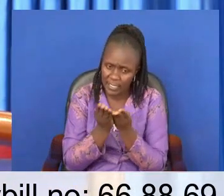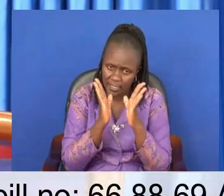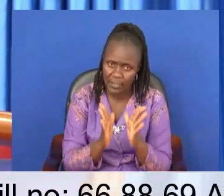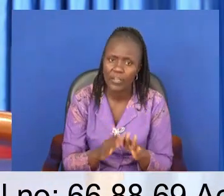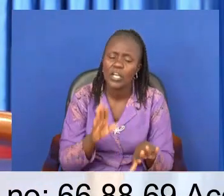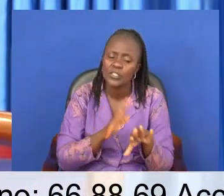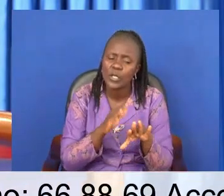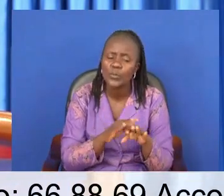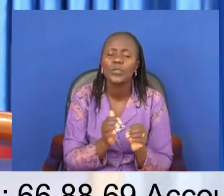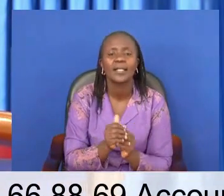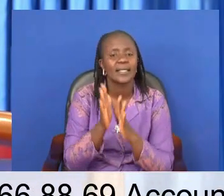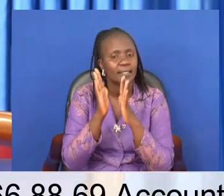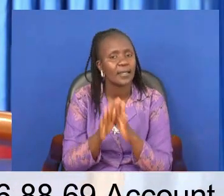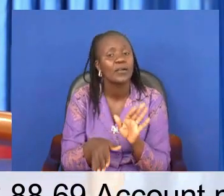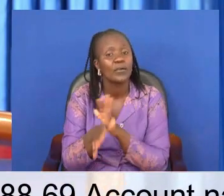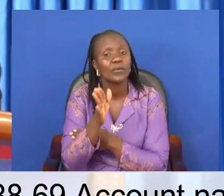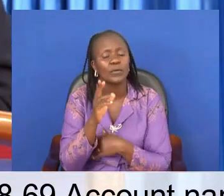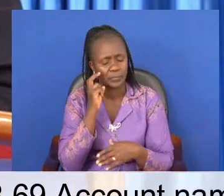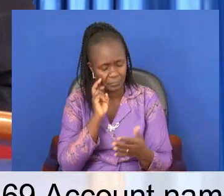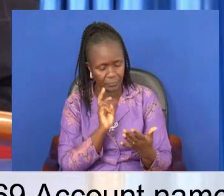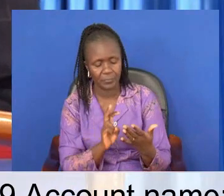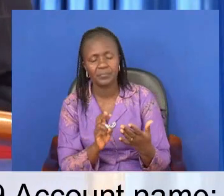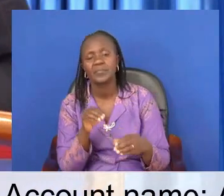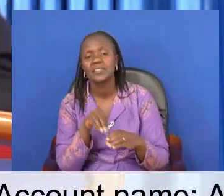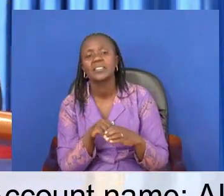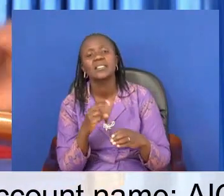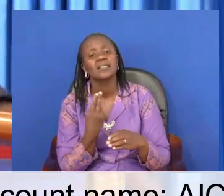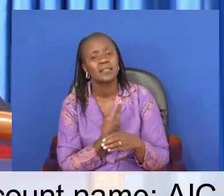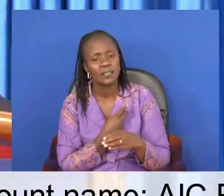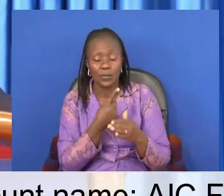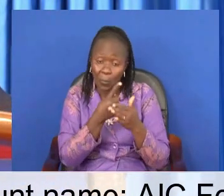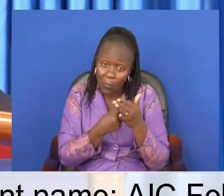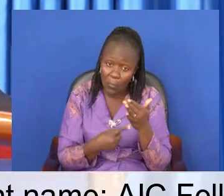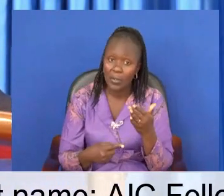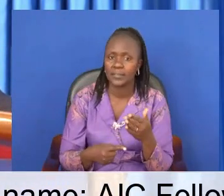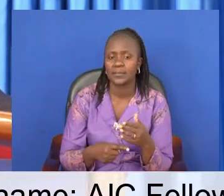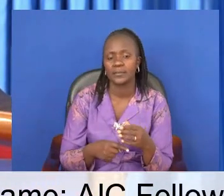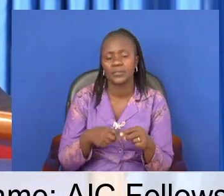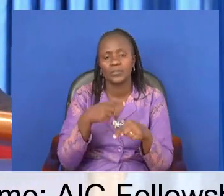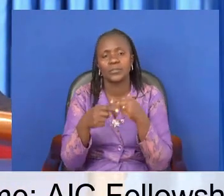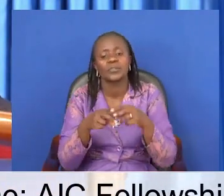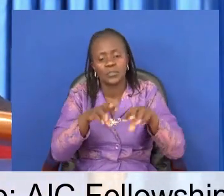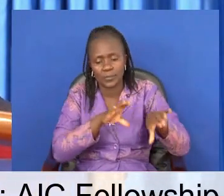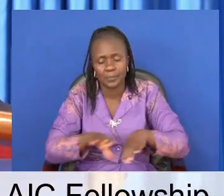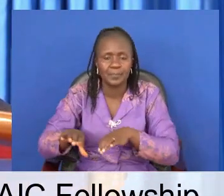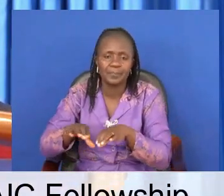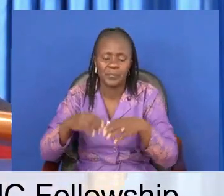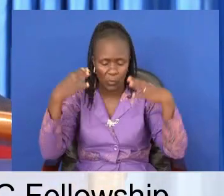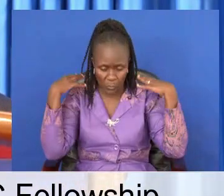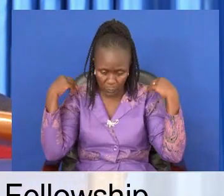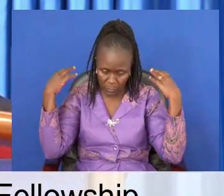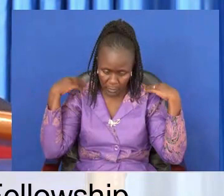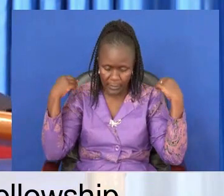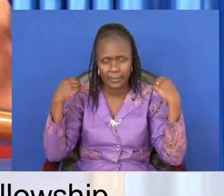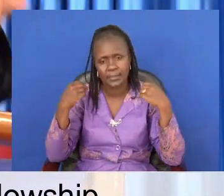kind of leadership that God is looking in us to see what to see happening in us. So let us practice